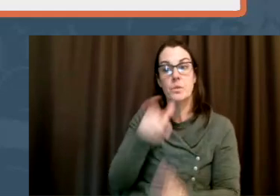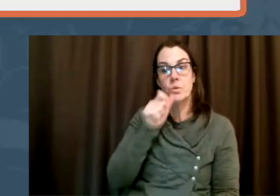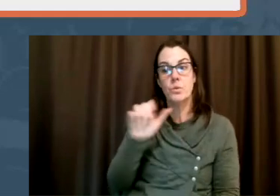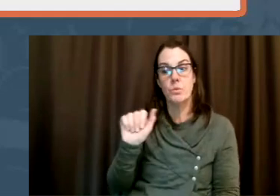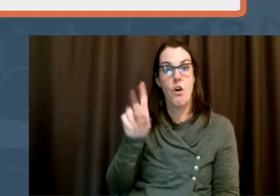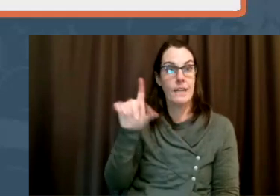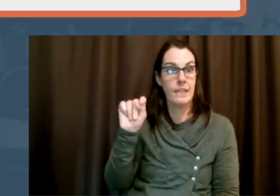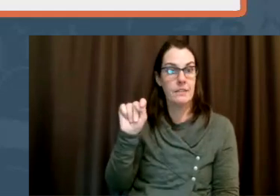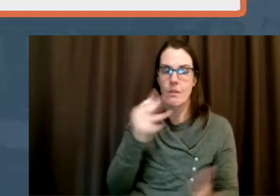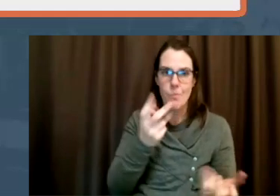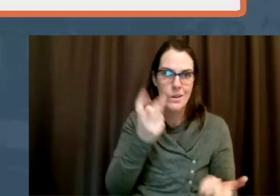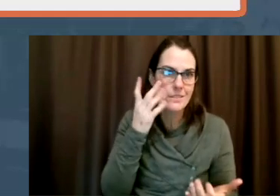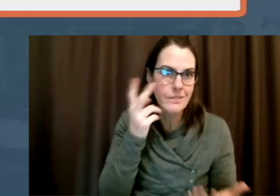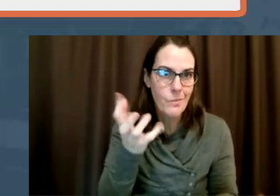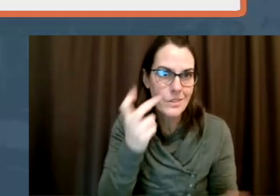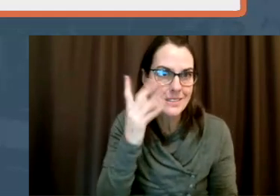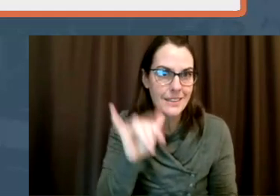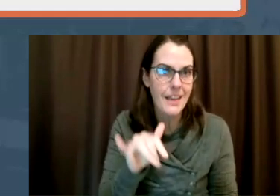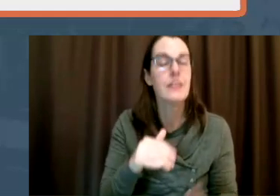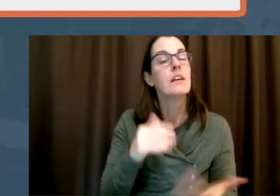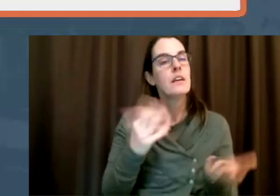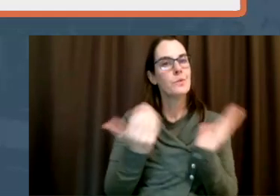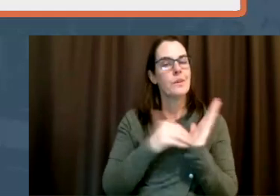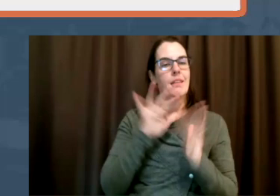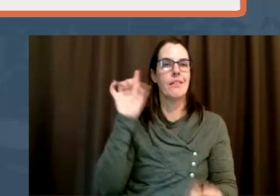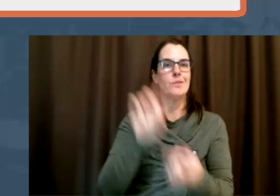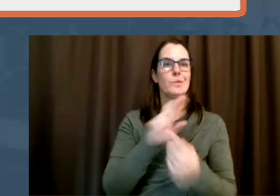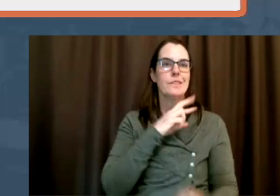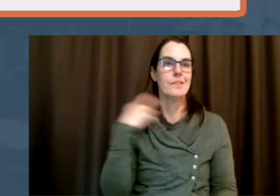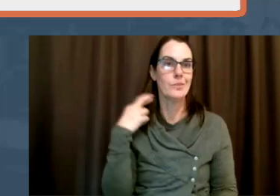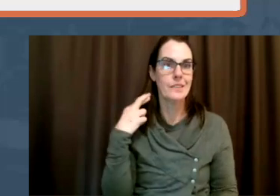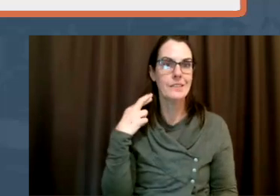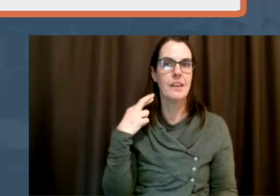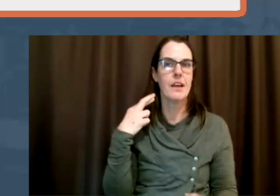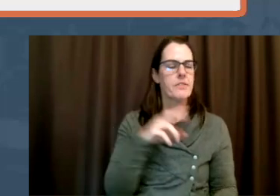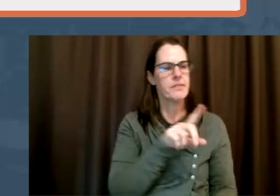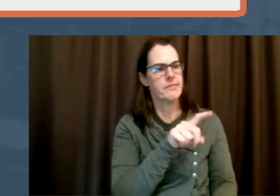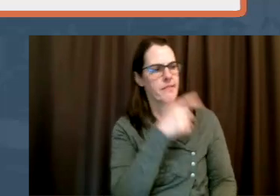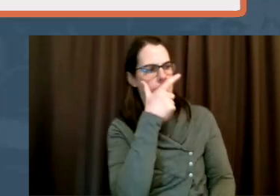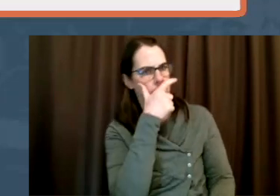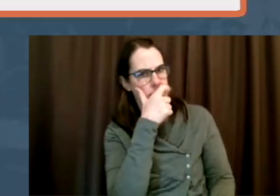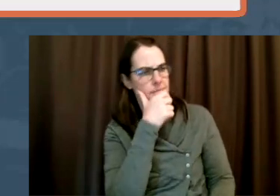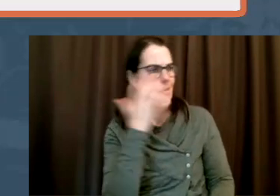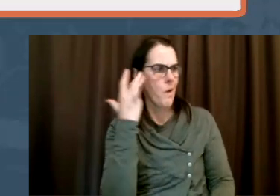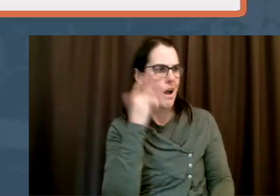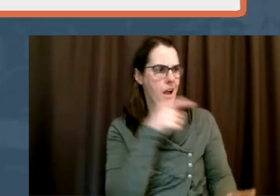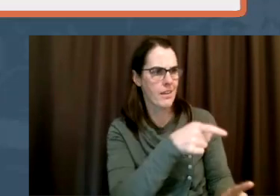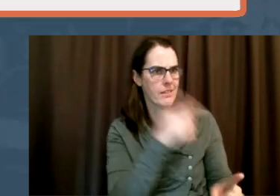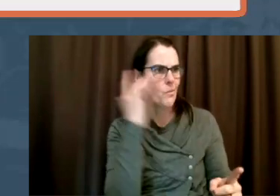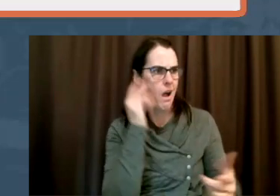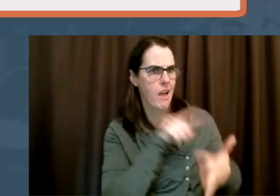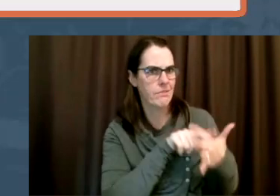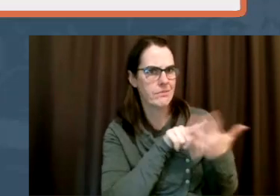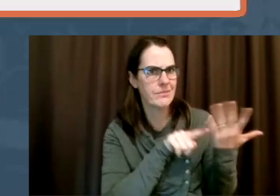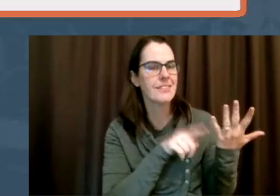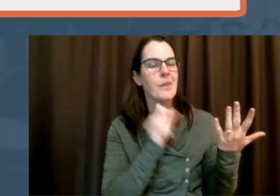And what that does is it basically just reduces the risk of question costs coming up in an audit or other audit